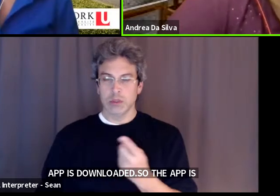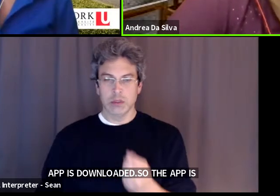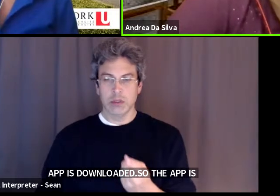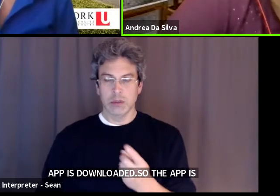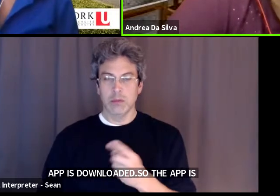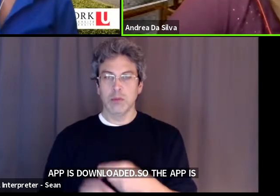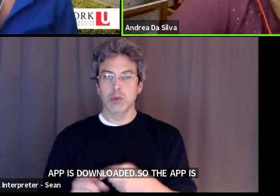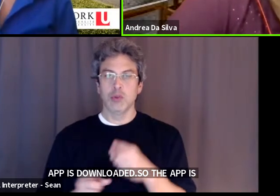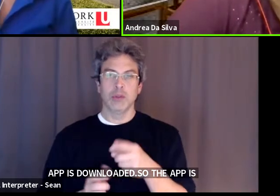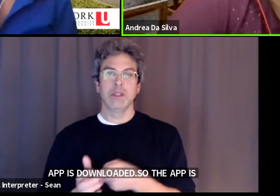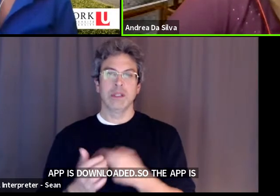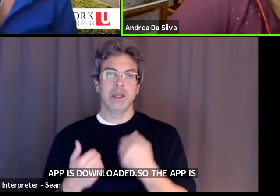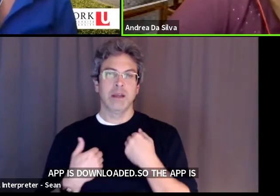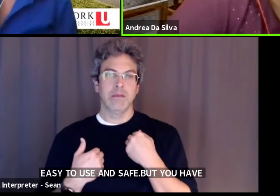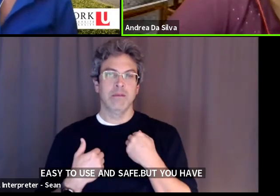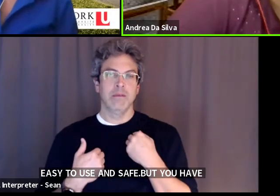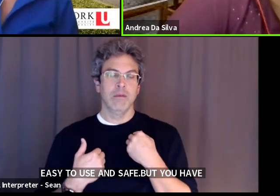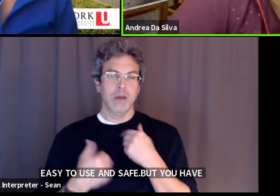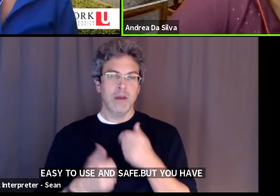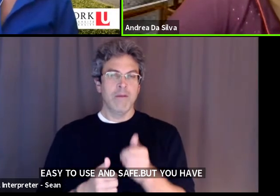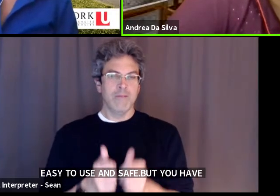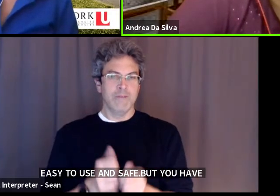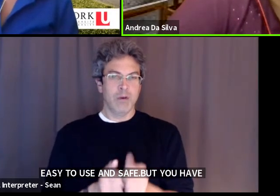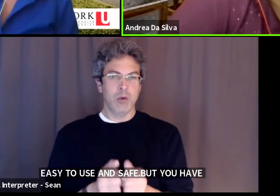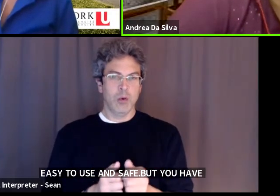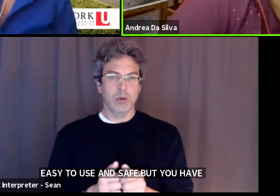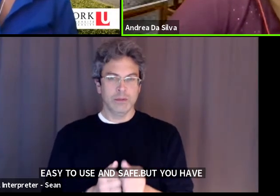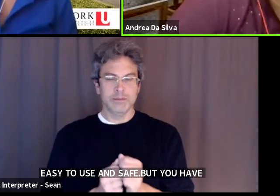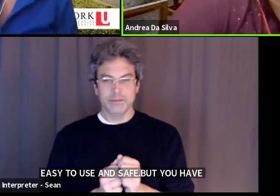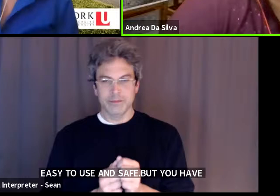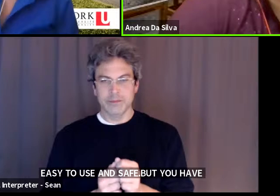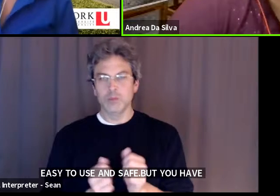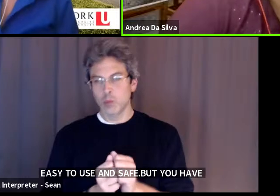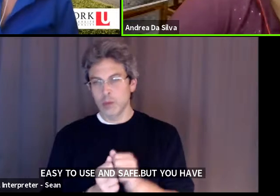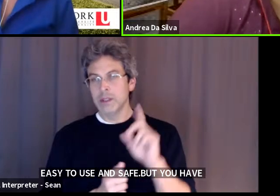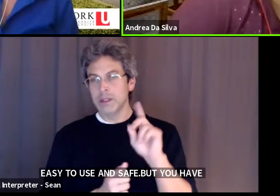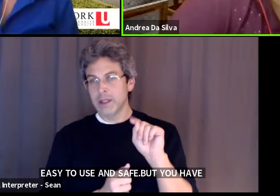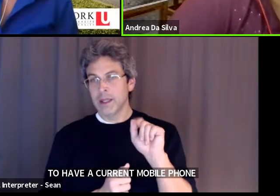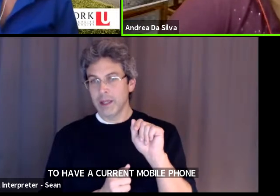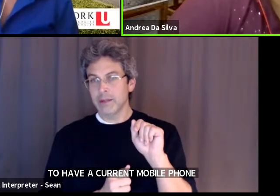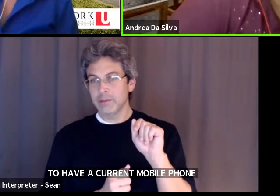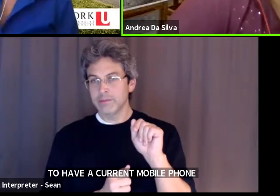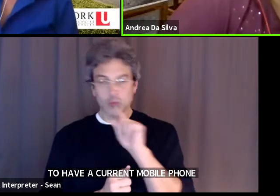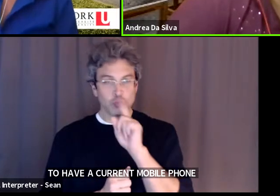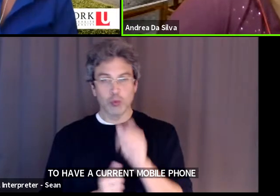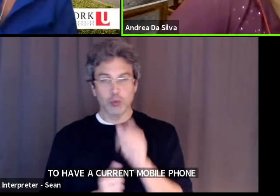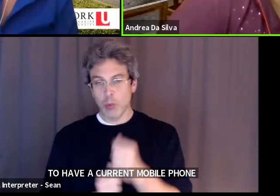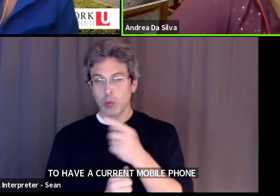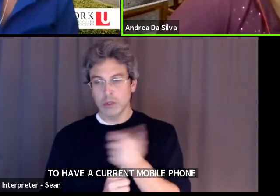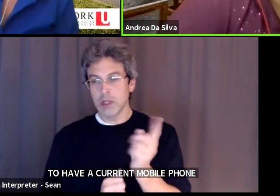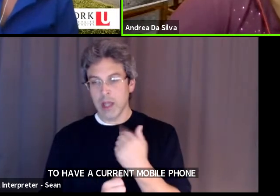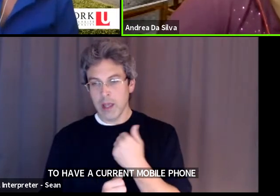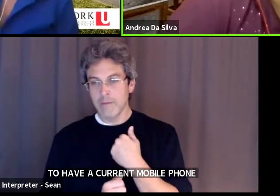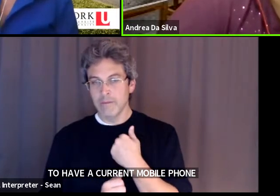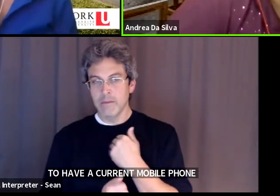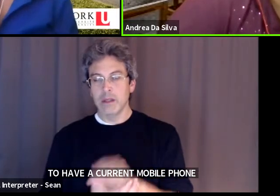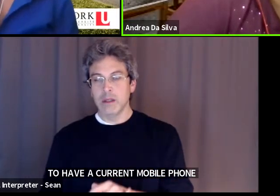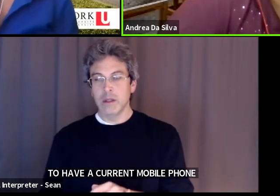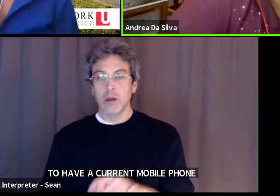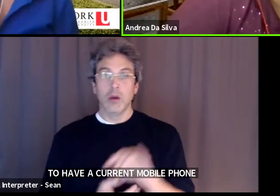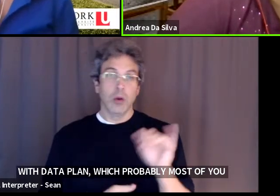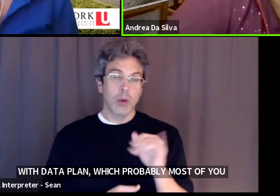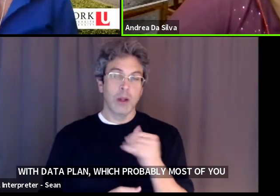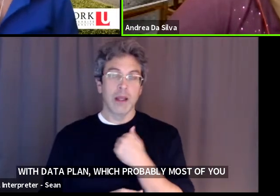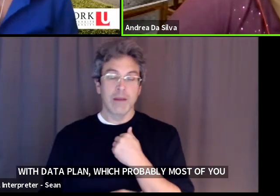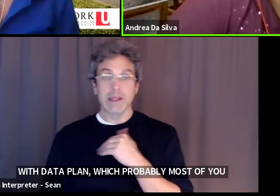current mobile phone with a data plan, which probably most of you have. It is also in English and